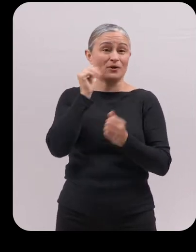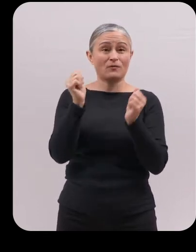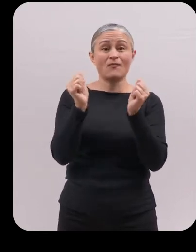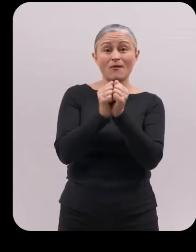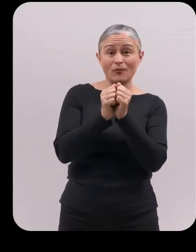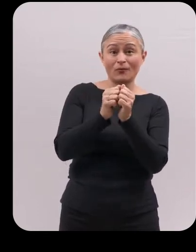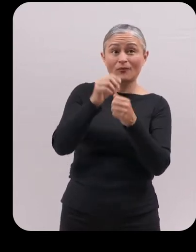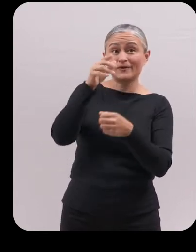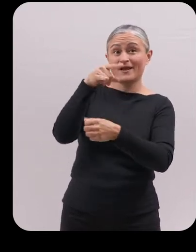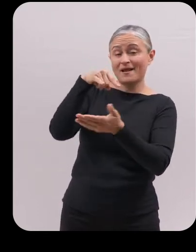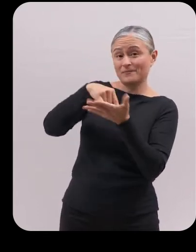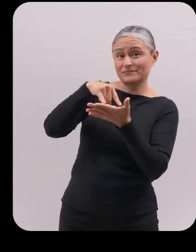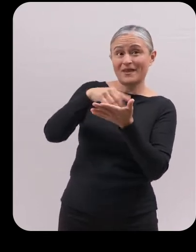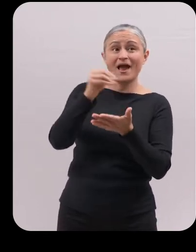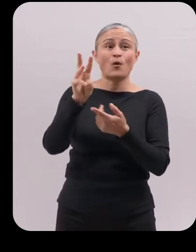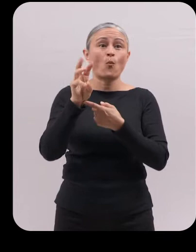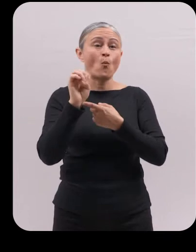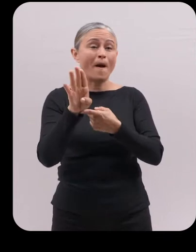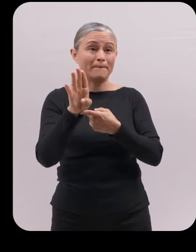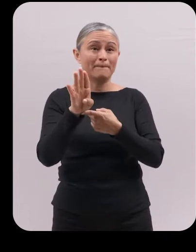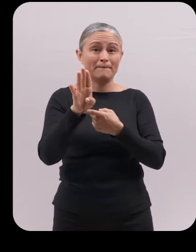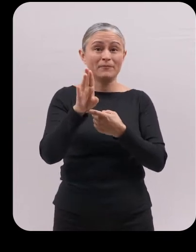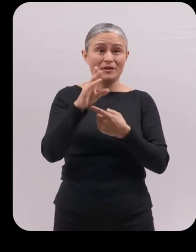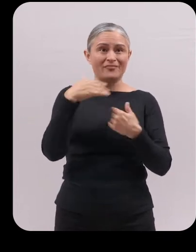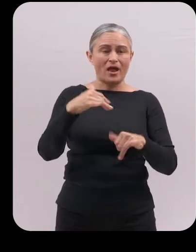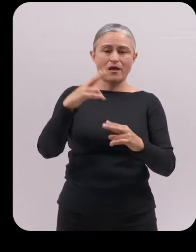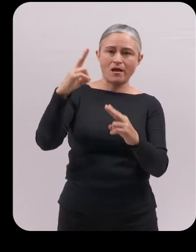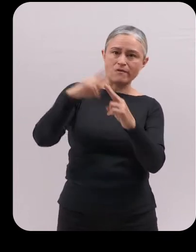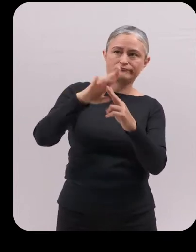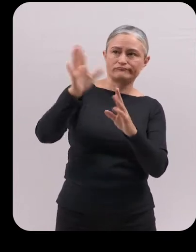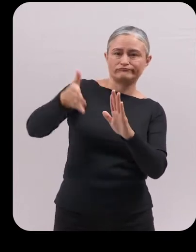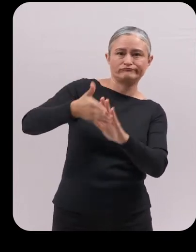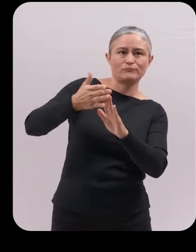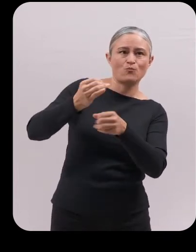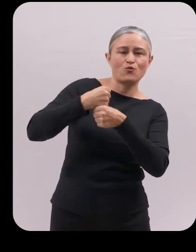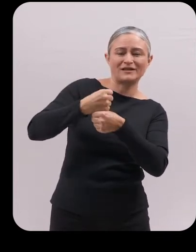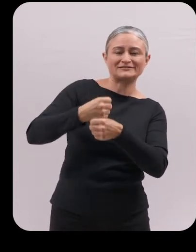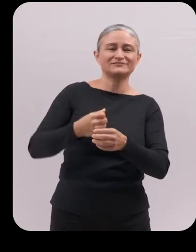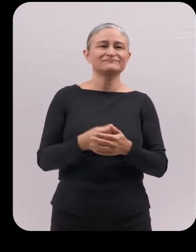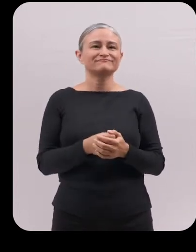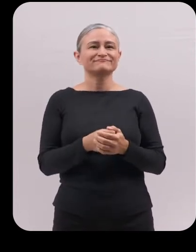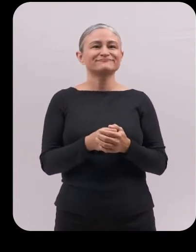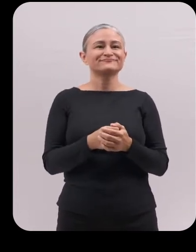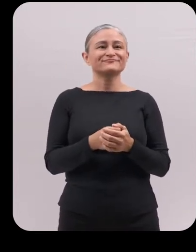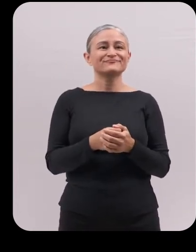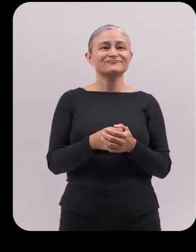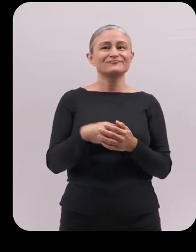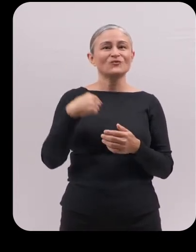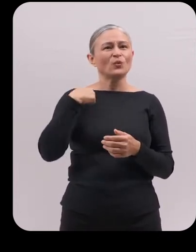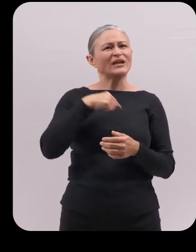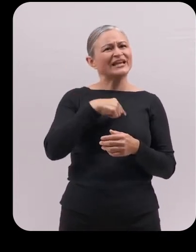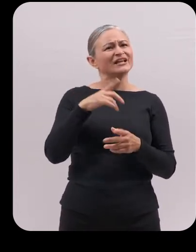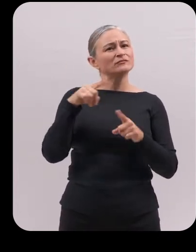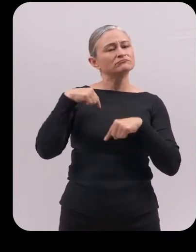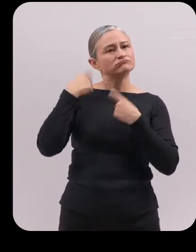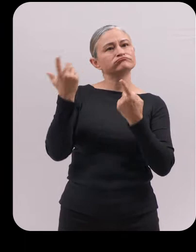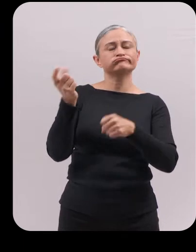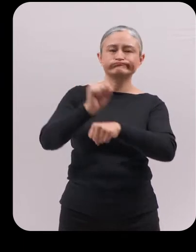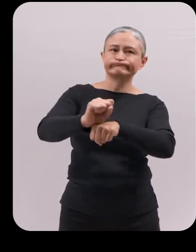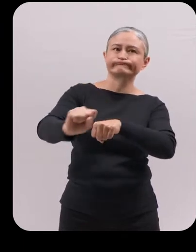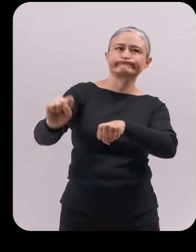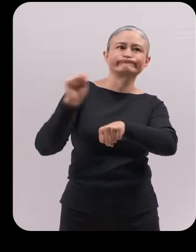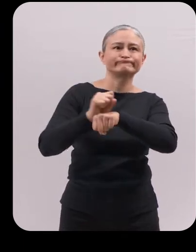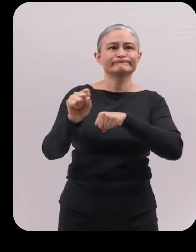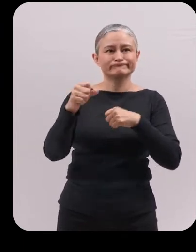on Android and web with exceptional levels of productivity. We've also been hard at work creating